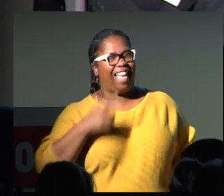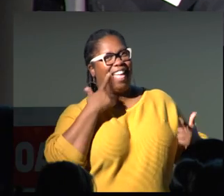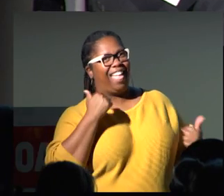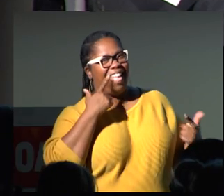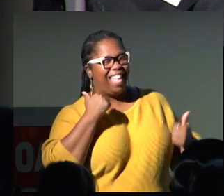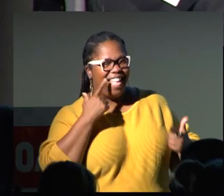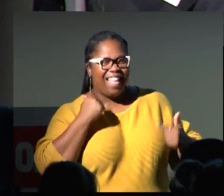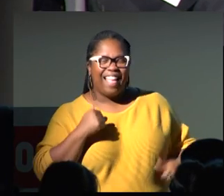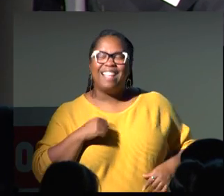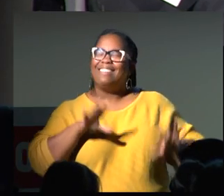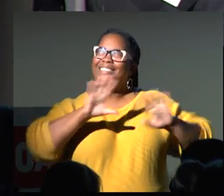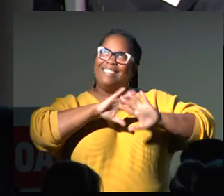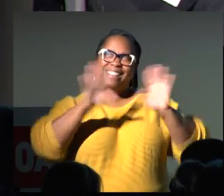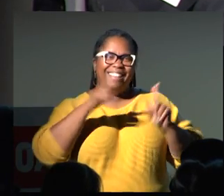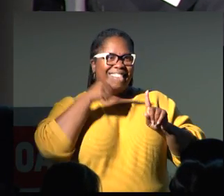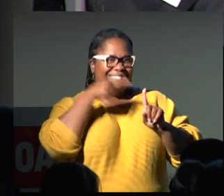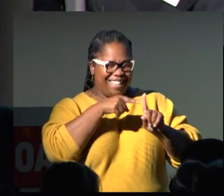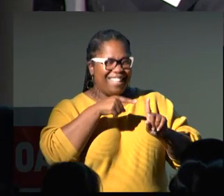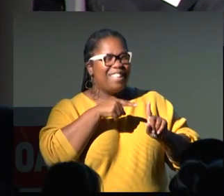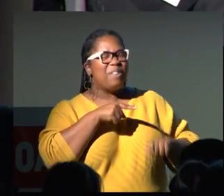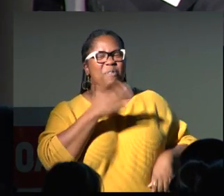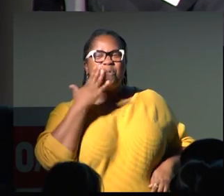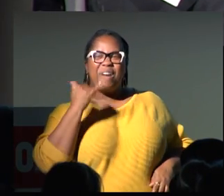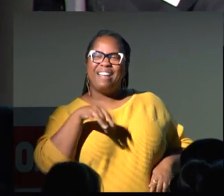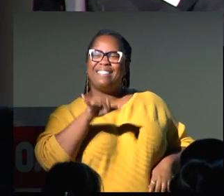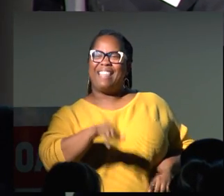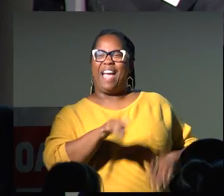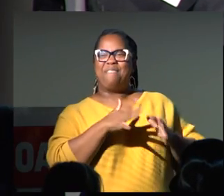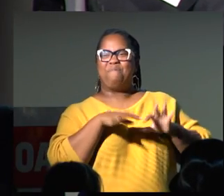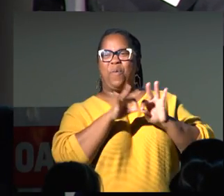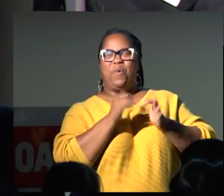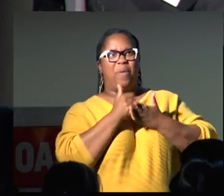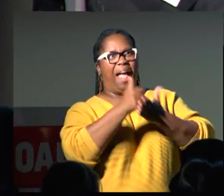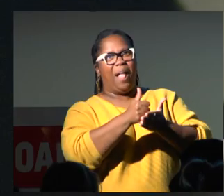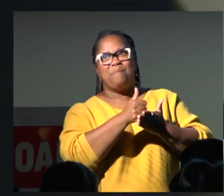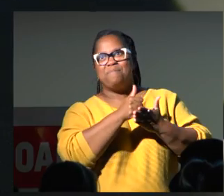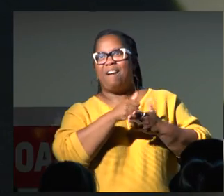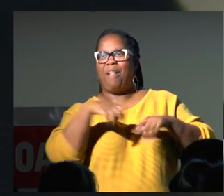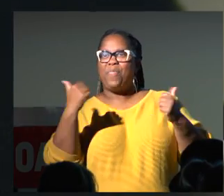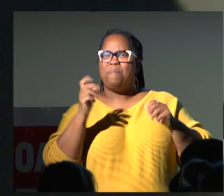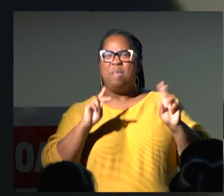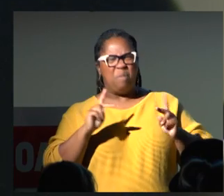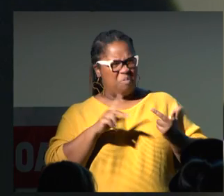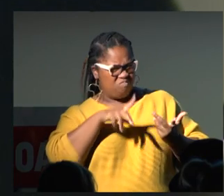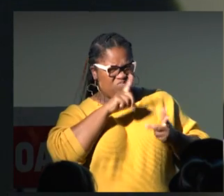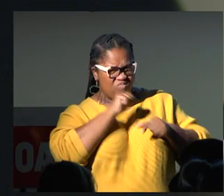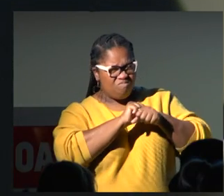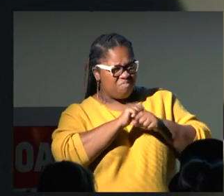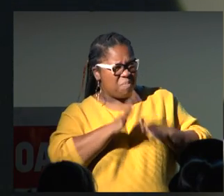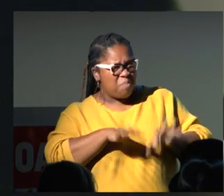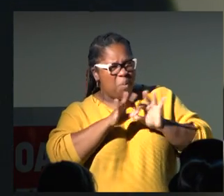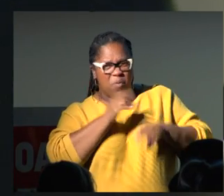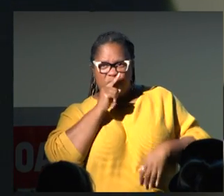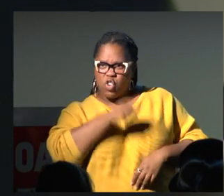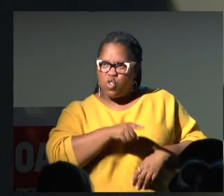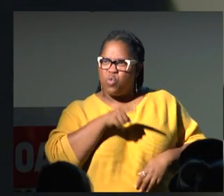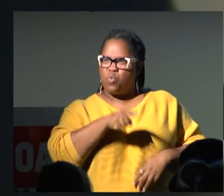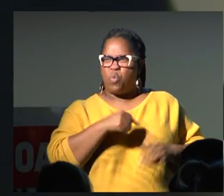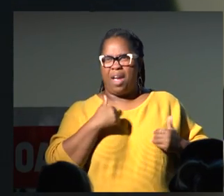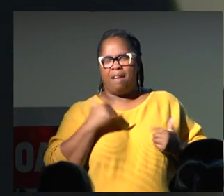So here's my question. Why is that so important to you? Because it is, like, you really do, you know, you